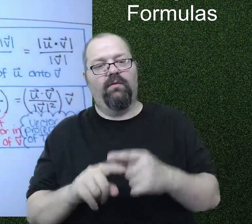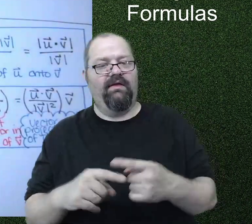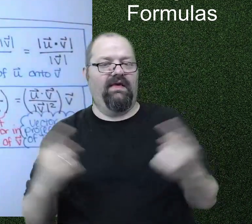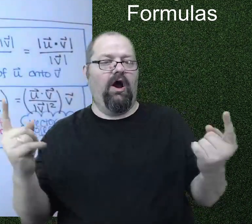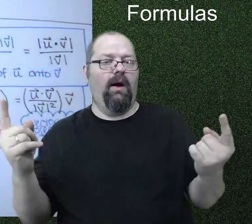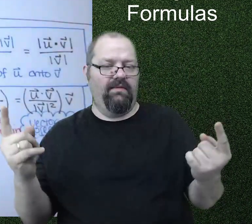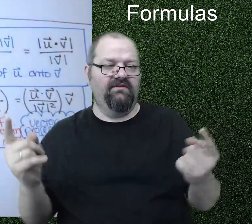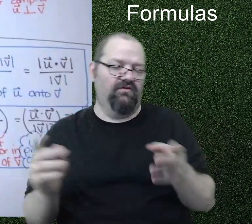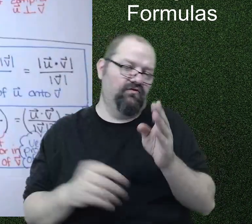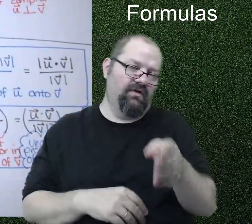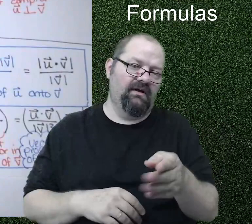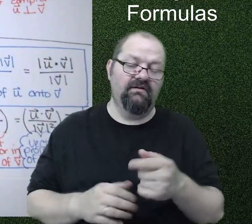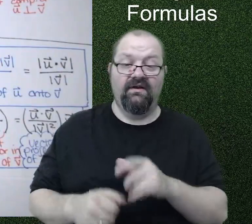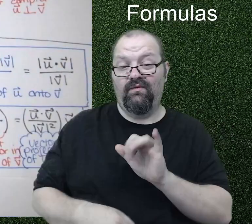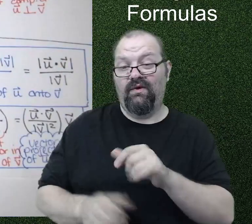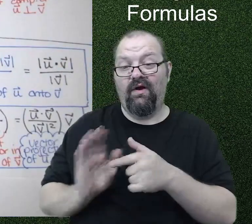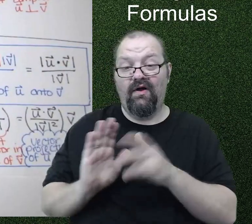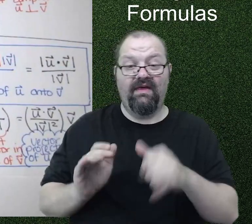length.